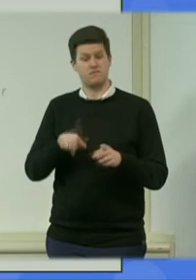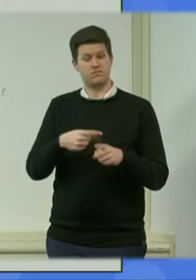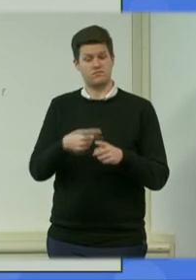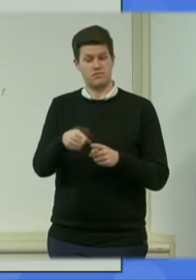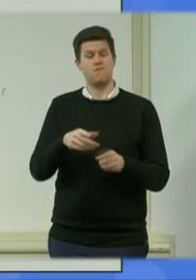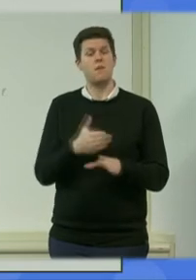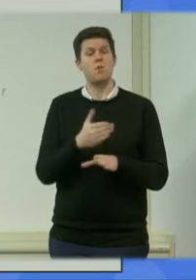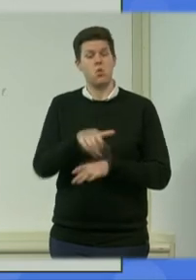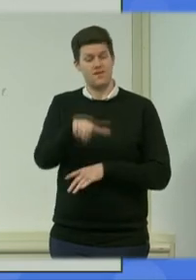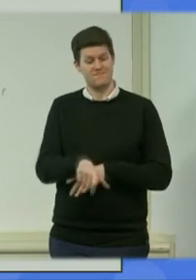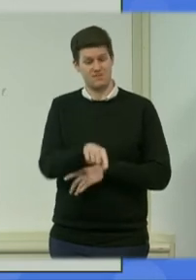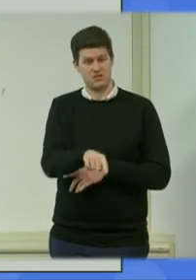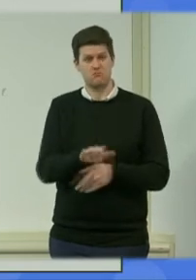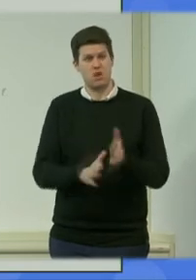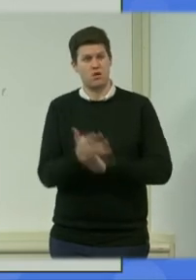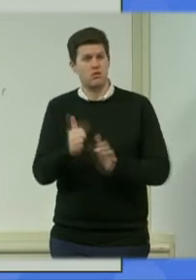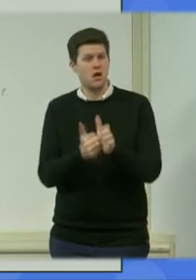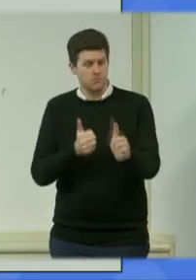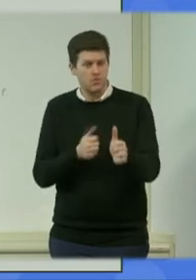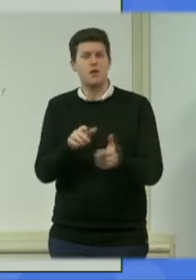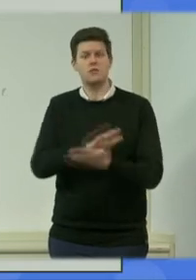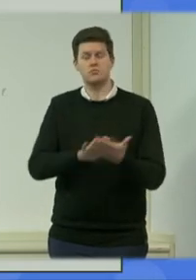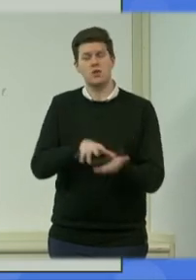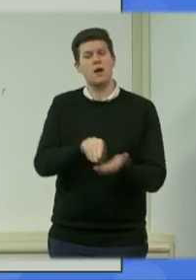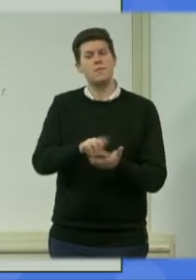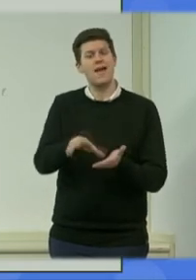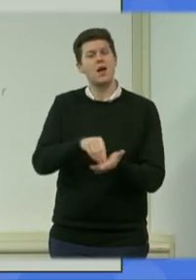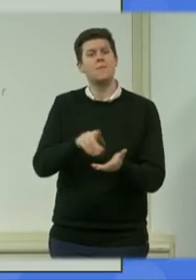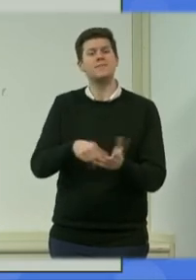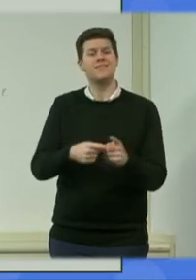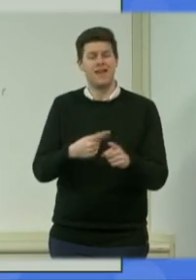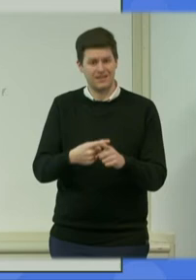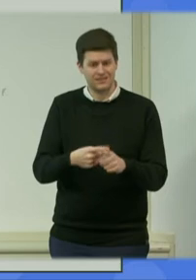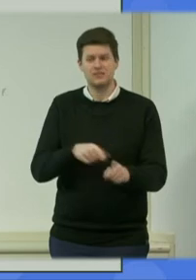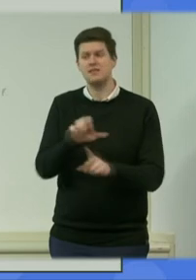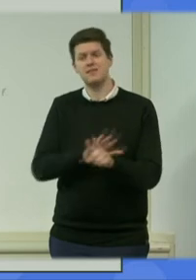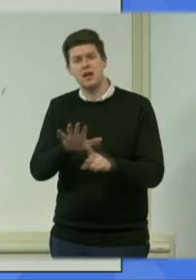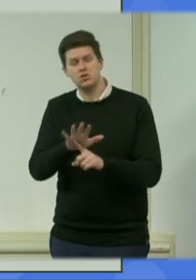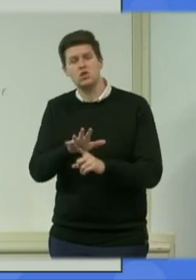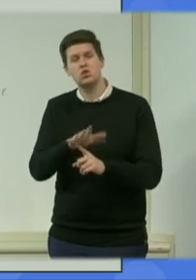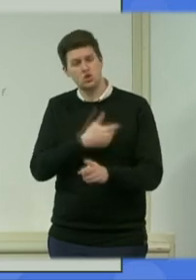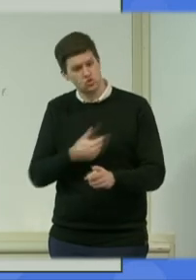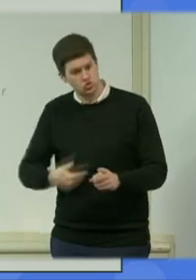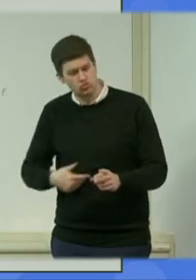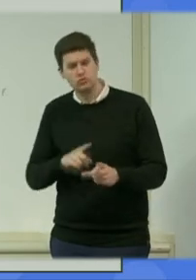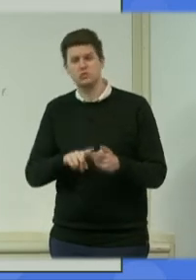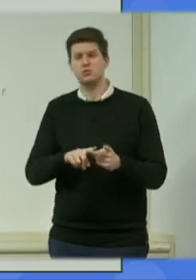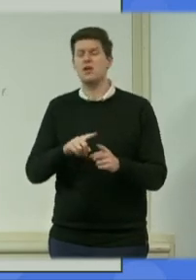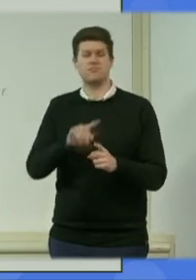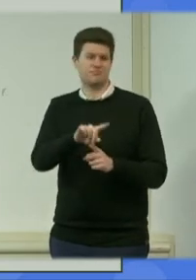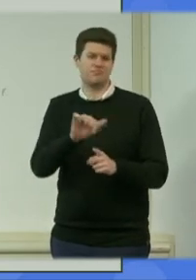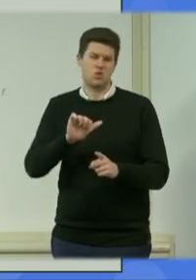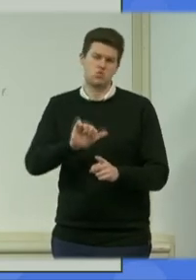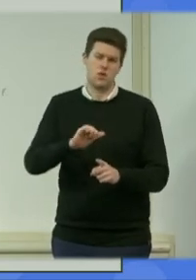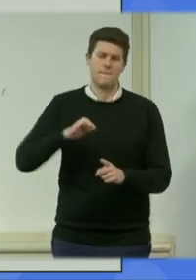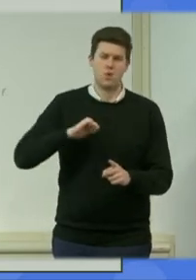pay income tax, you'd pay some national insurance, and your employer would pay some national insurance. If you're